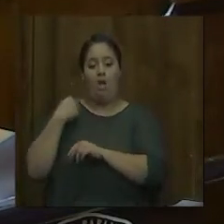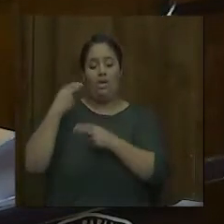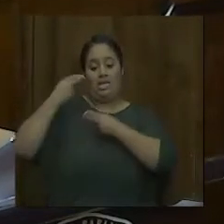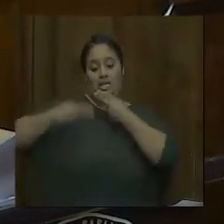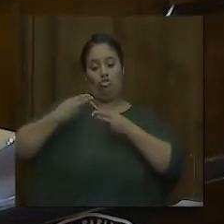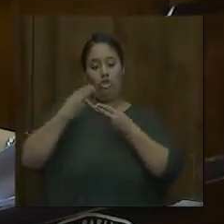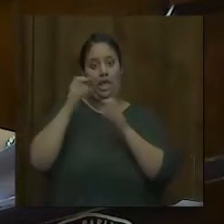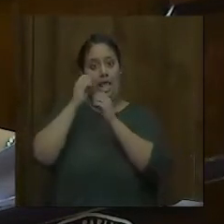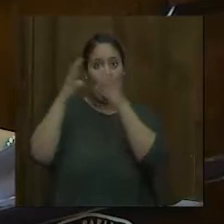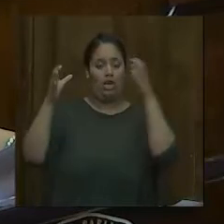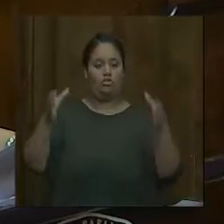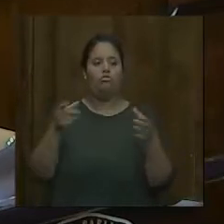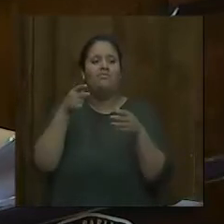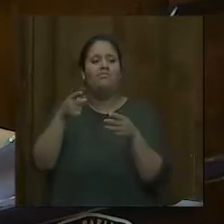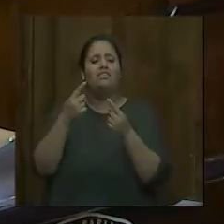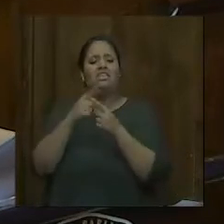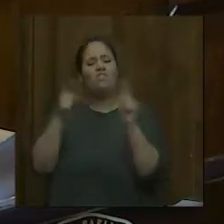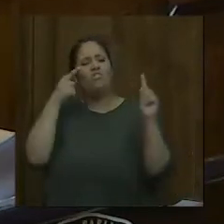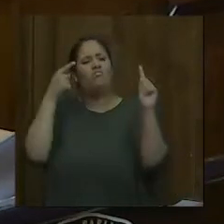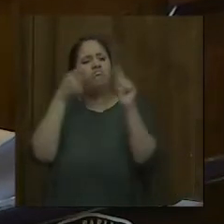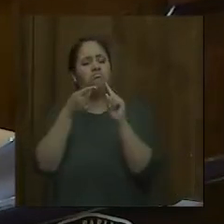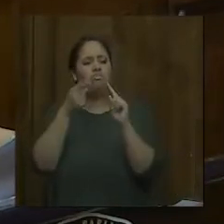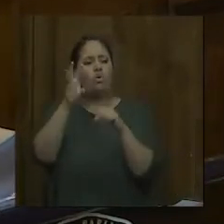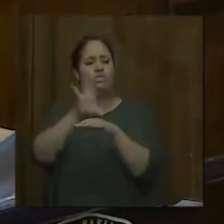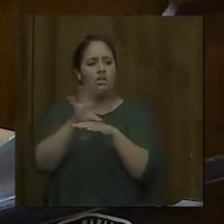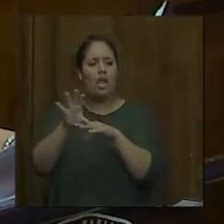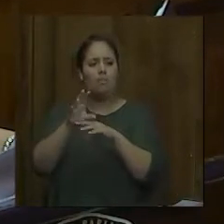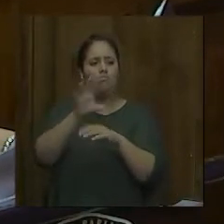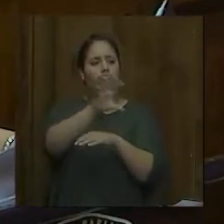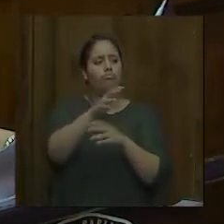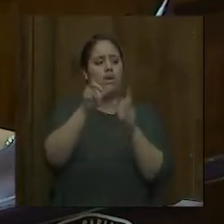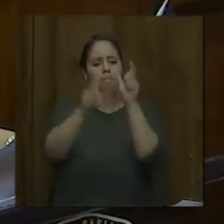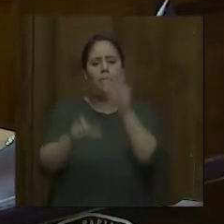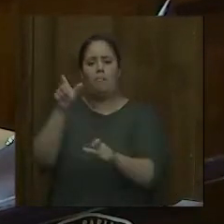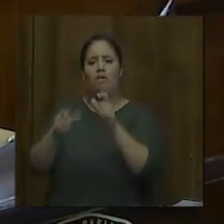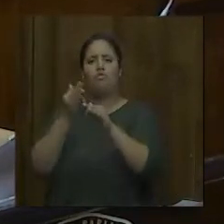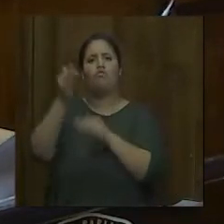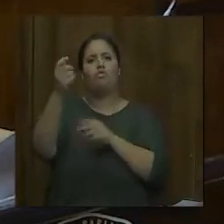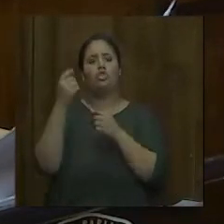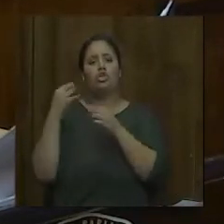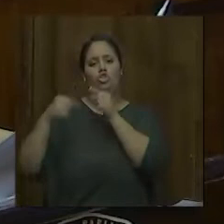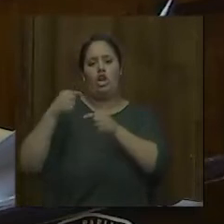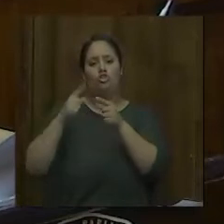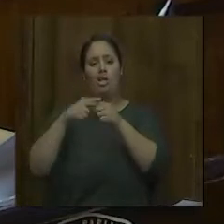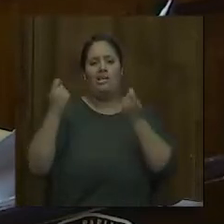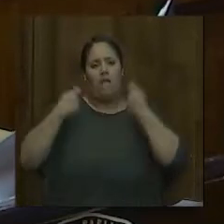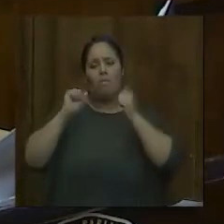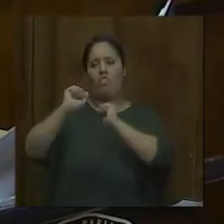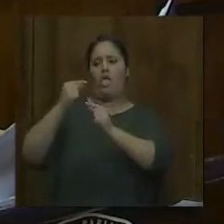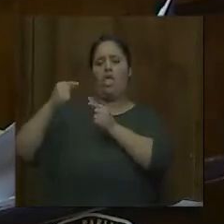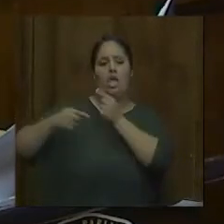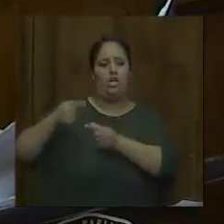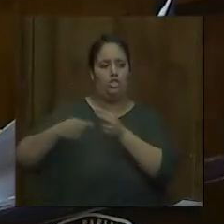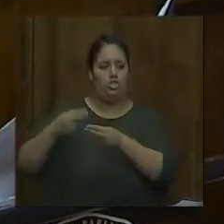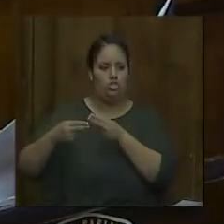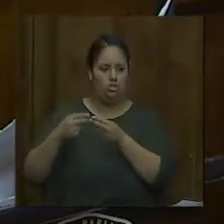initiative, aimed at documenting the oral histories of Western Cape residents for further generations to celebrate the heritage, is going from strength to